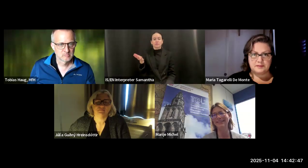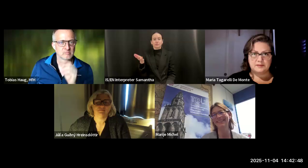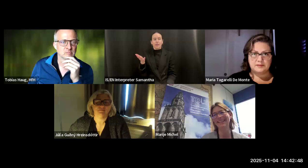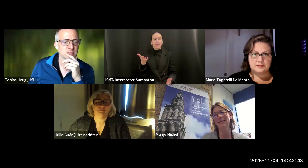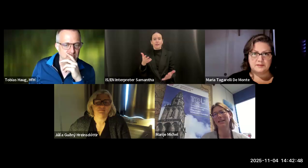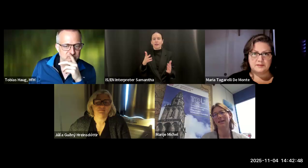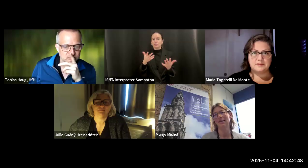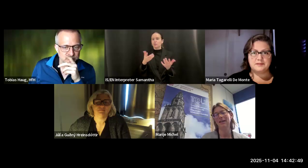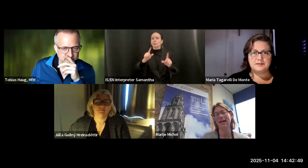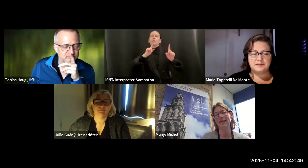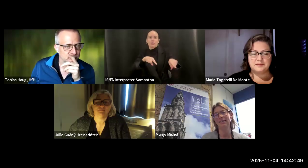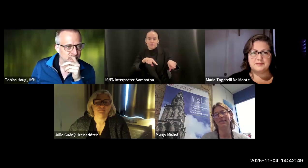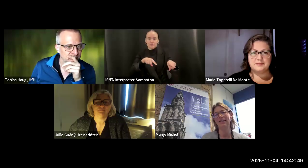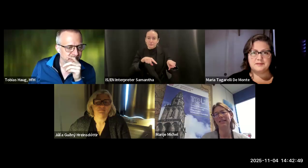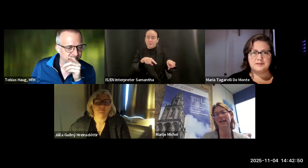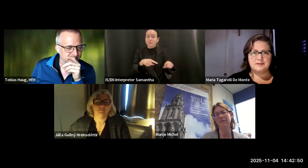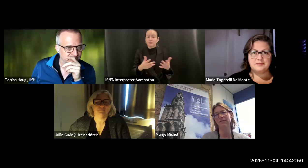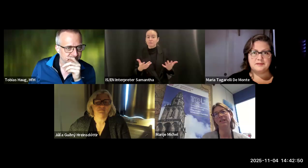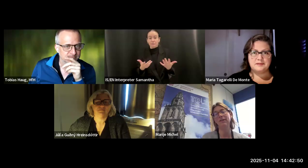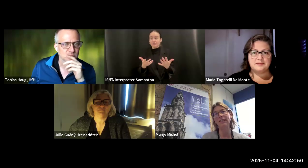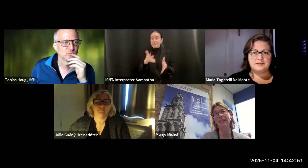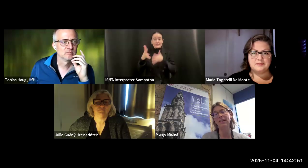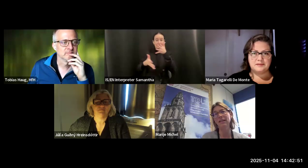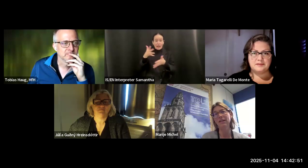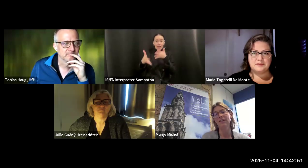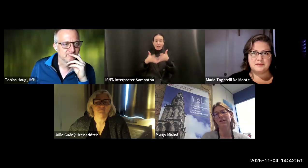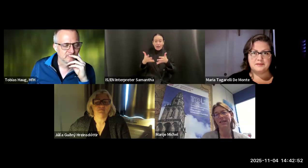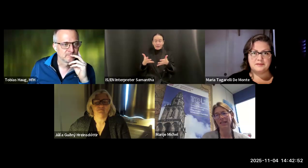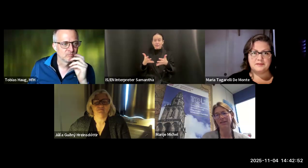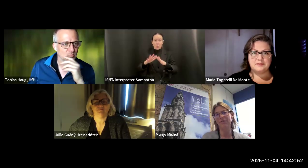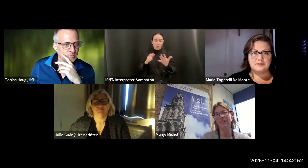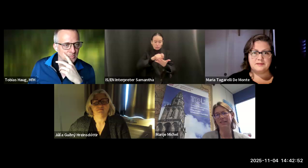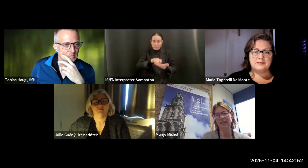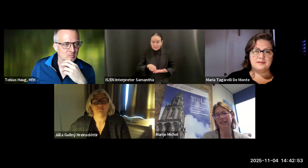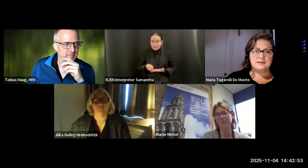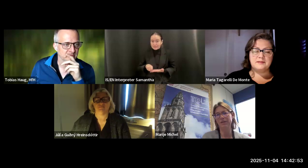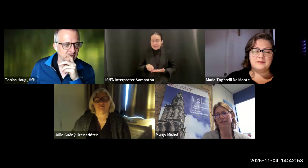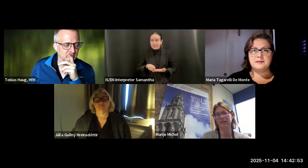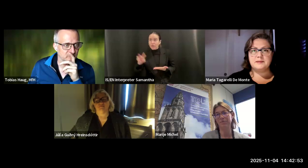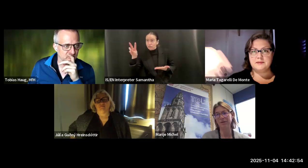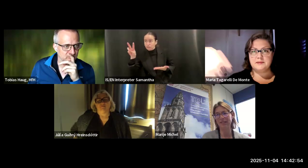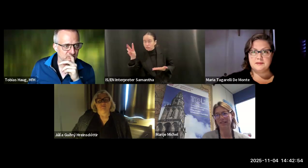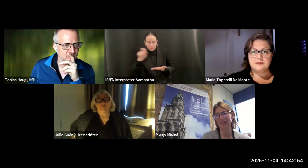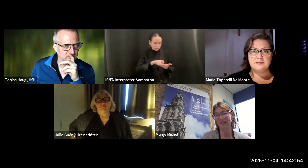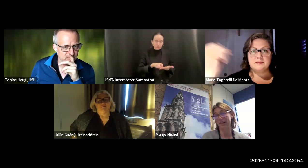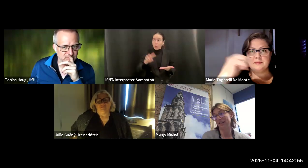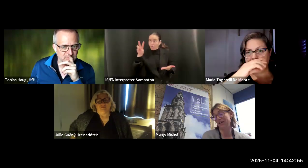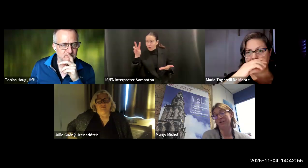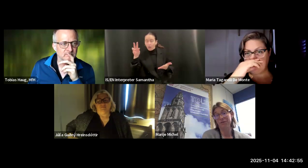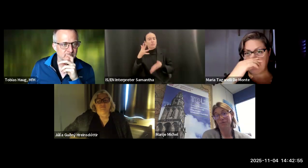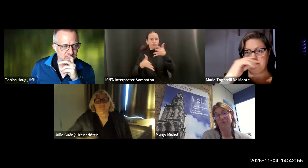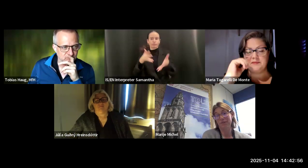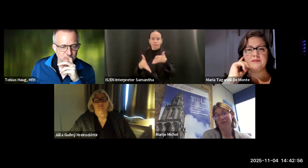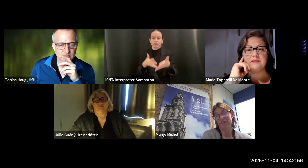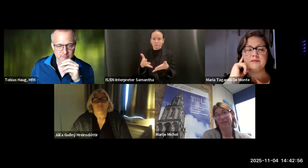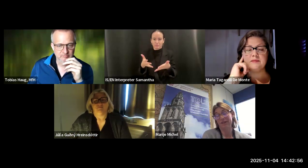answer it, either in signed language or in rating. So again, you could see whether the processes that they